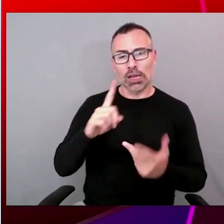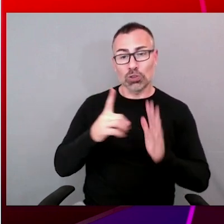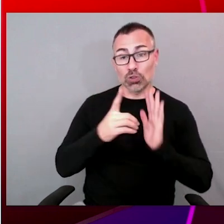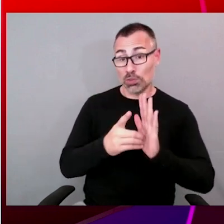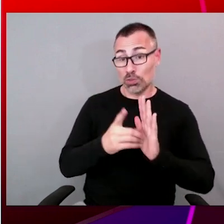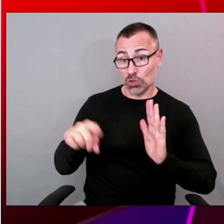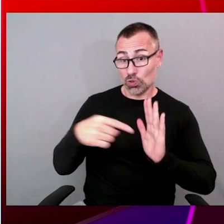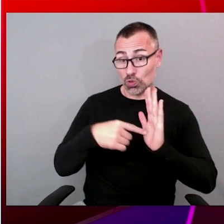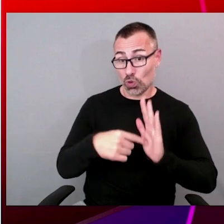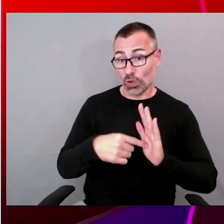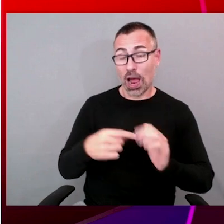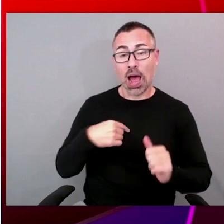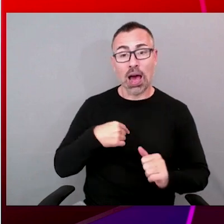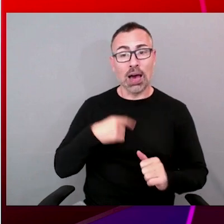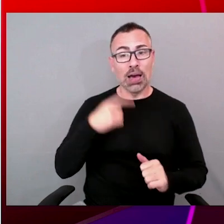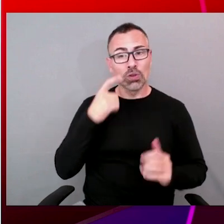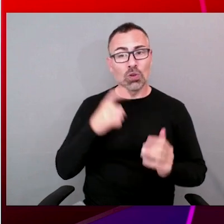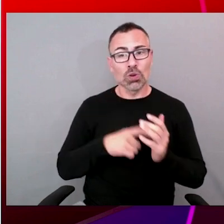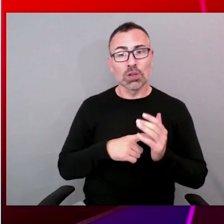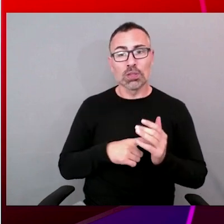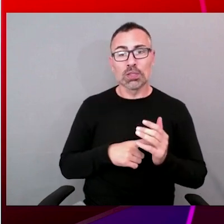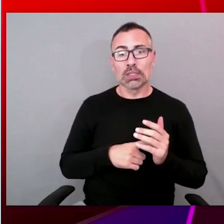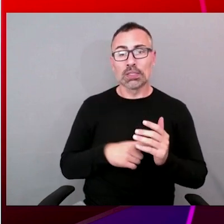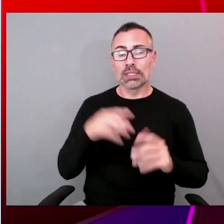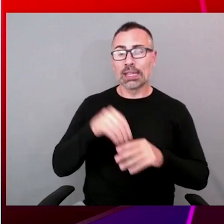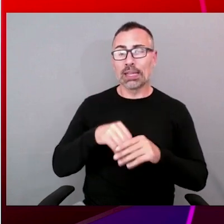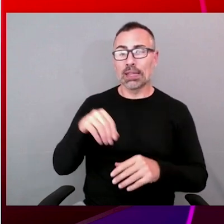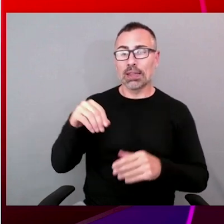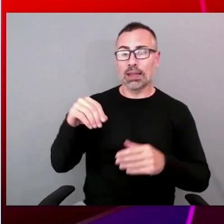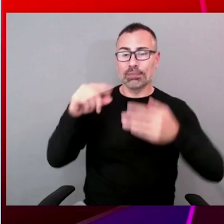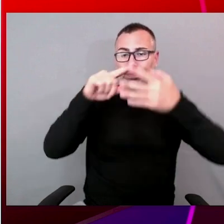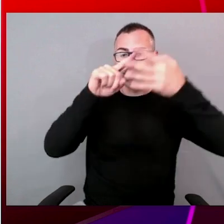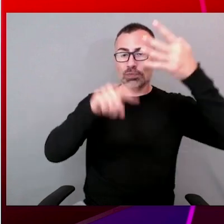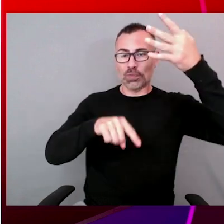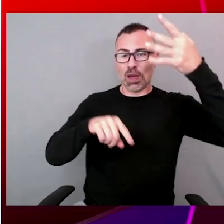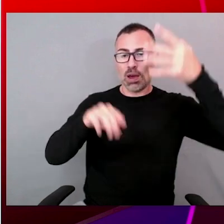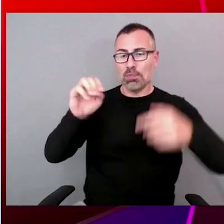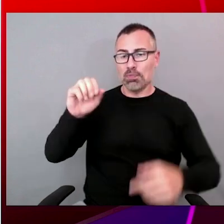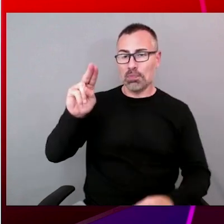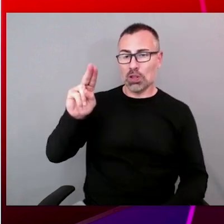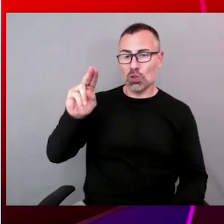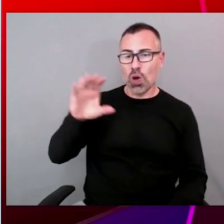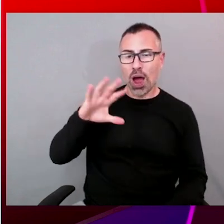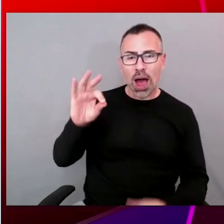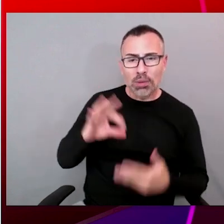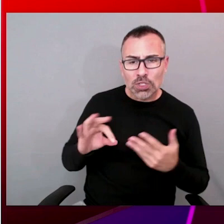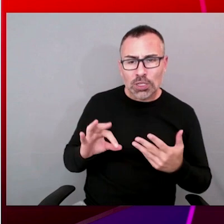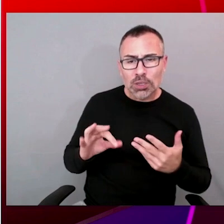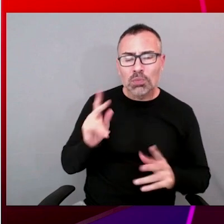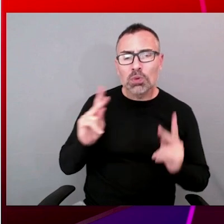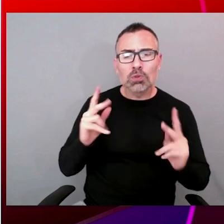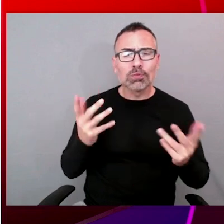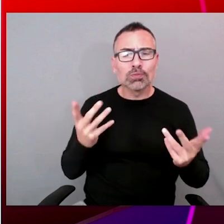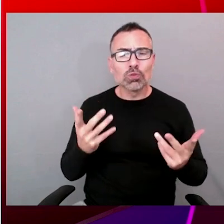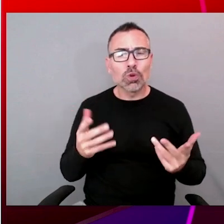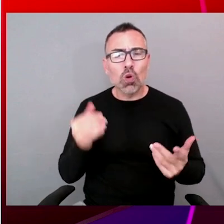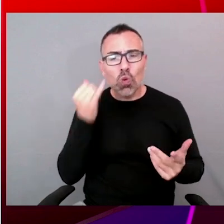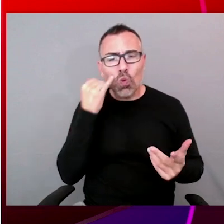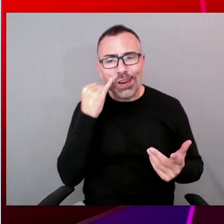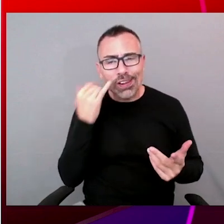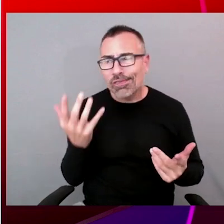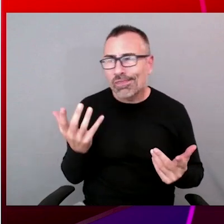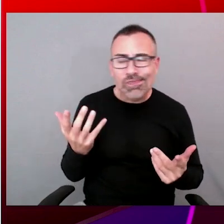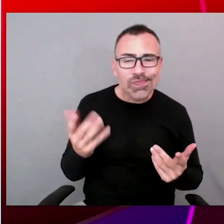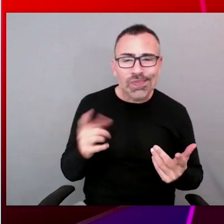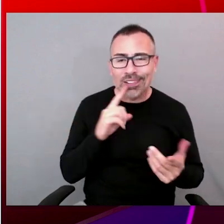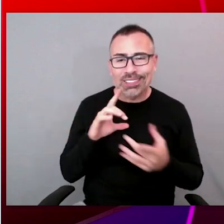I noticed that there was, in the menu options, like there was, probably people are wondering, like, what if there's like the